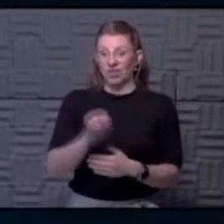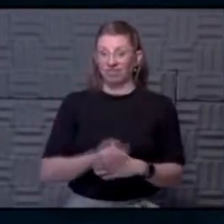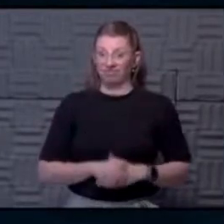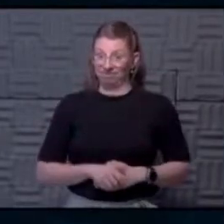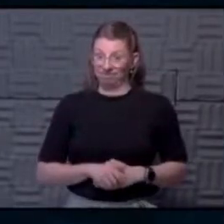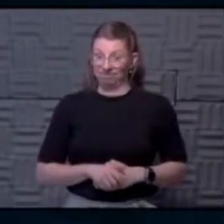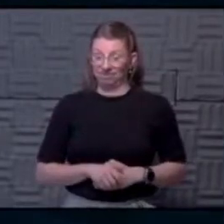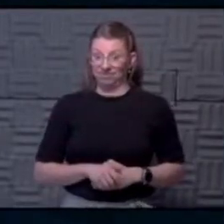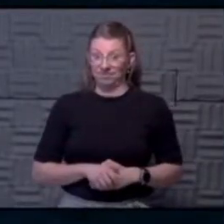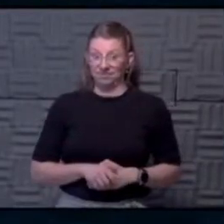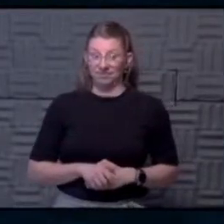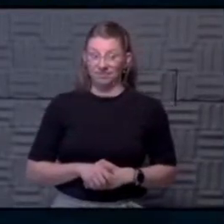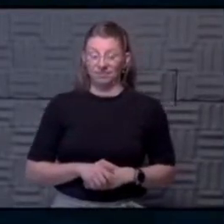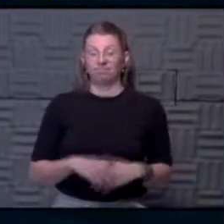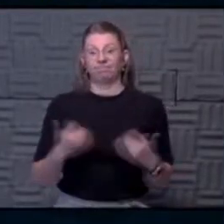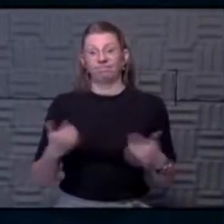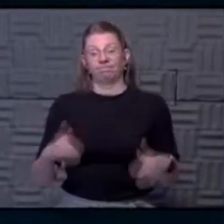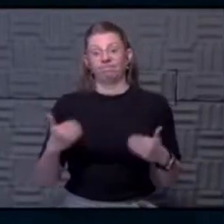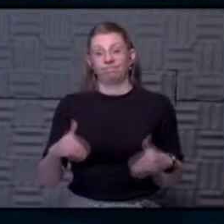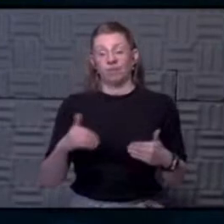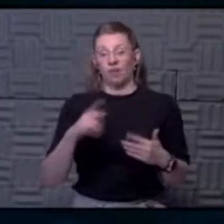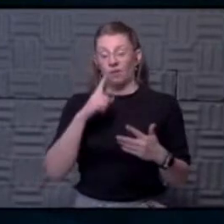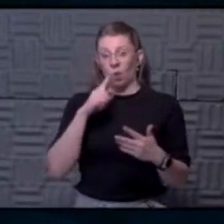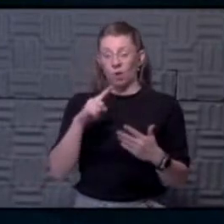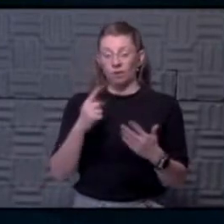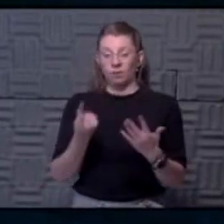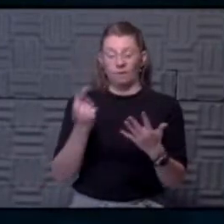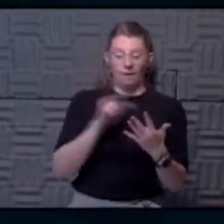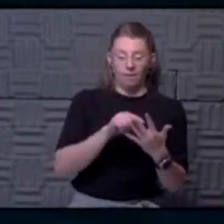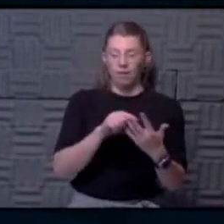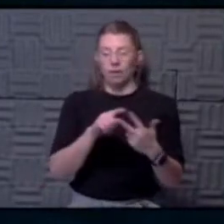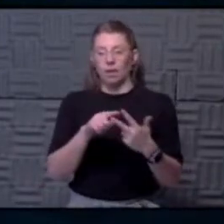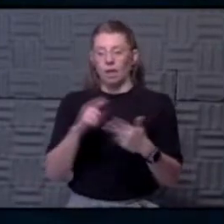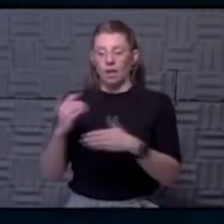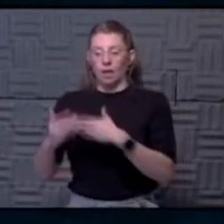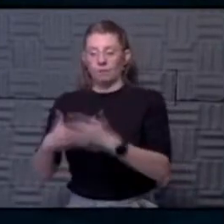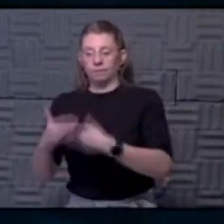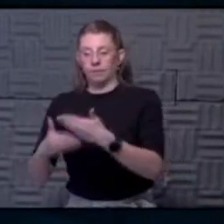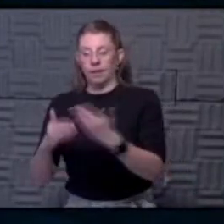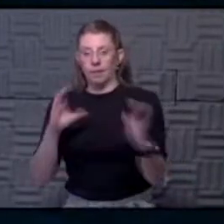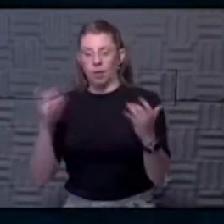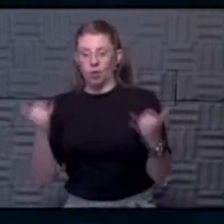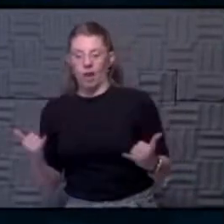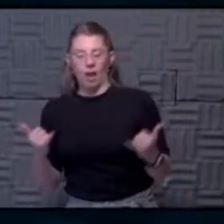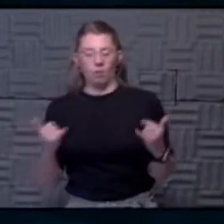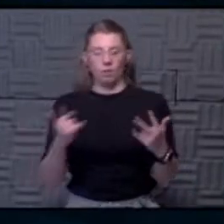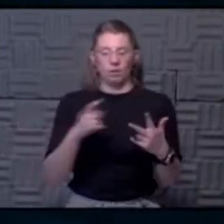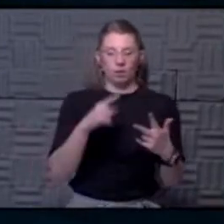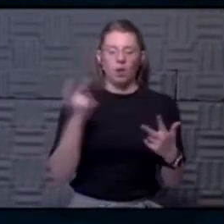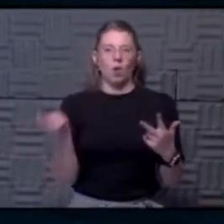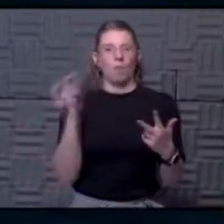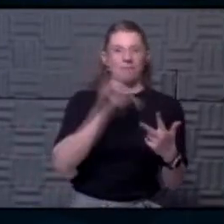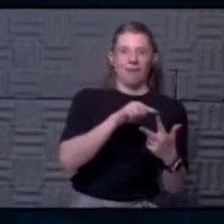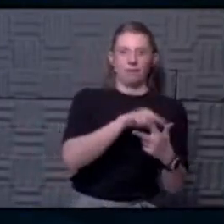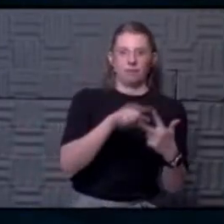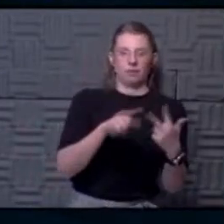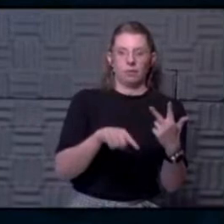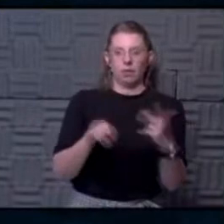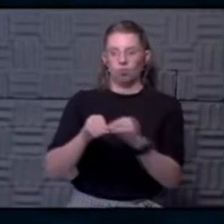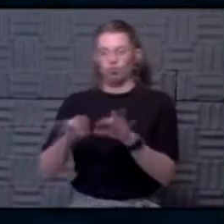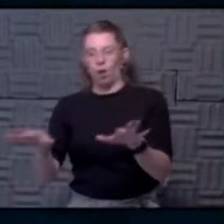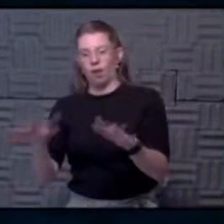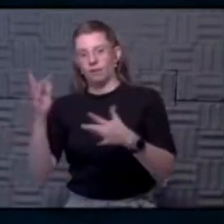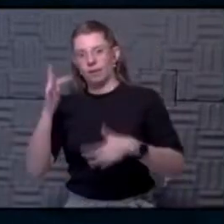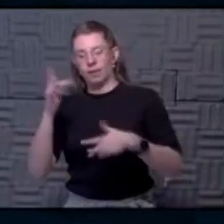of sort of grounding points for reference when we talk about how things are going here, whether we're talking about the spread of disease or the